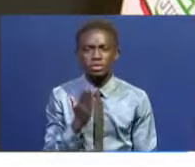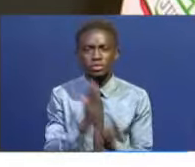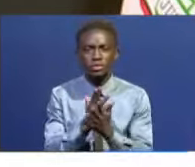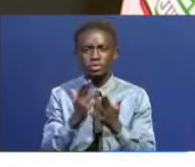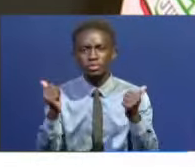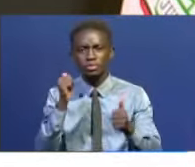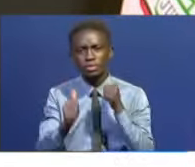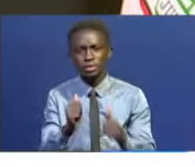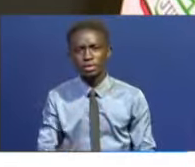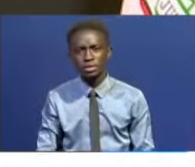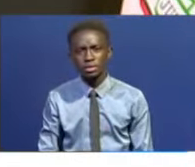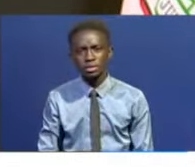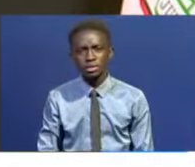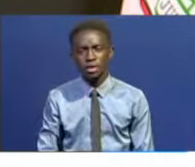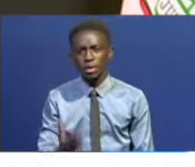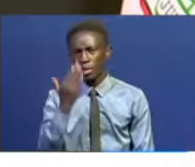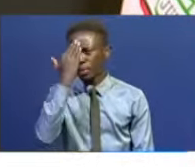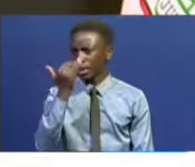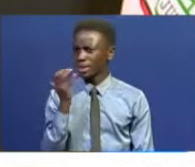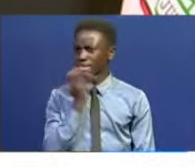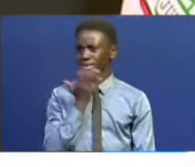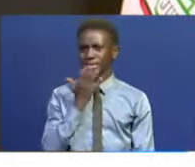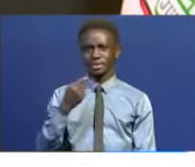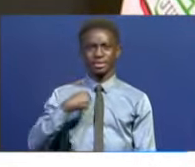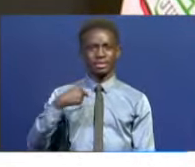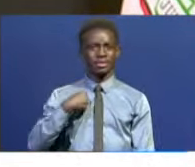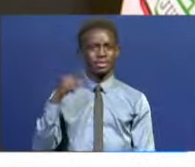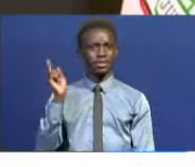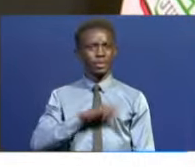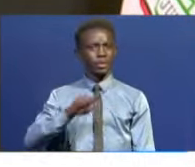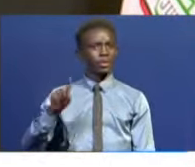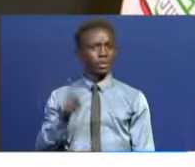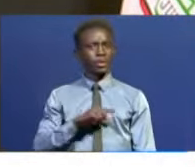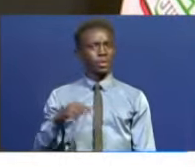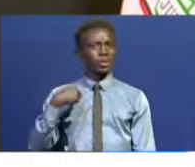is Rigathi Gachagua being vilified by just being truthful? You know, it's good to